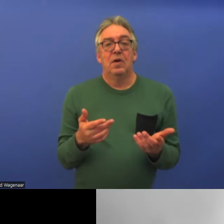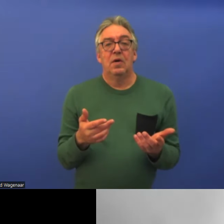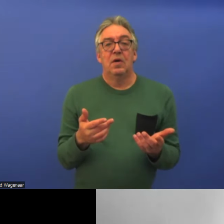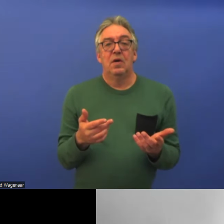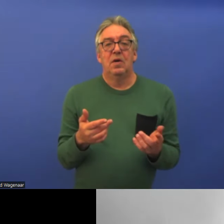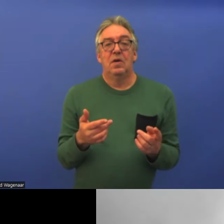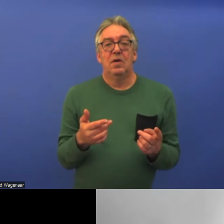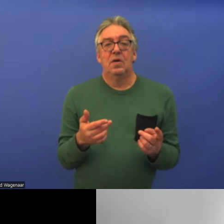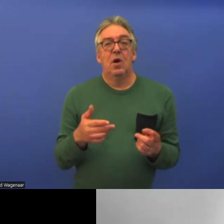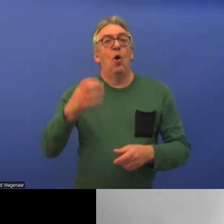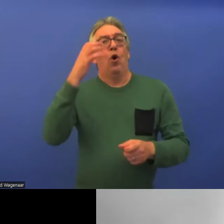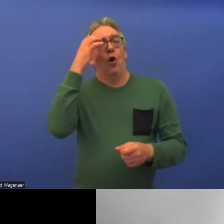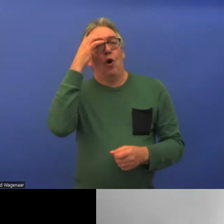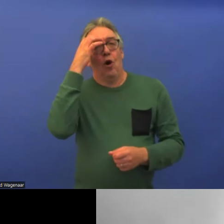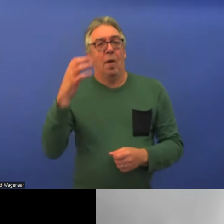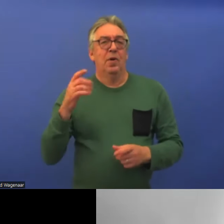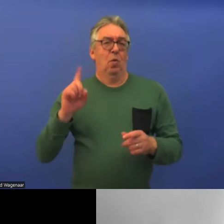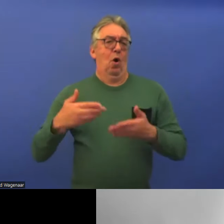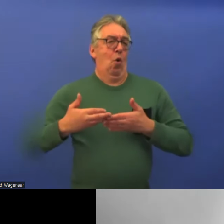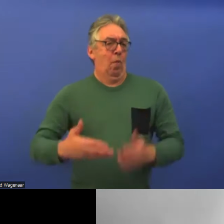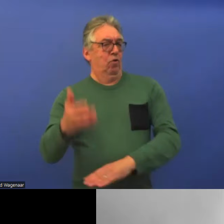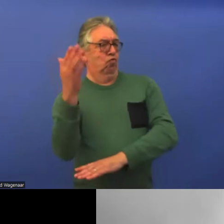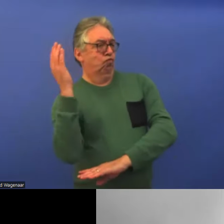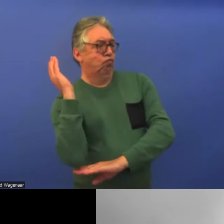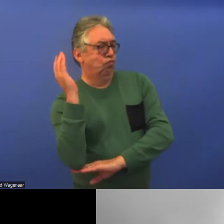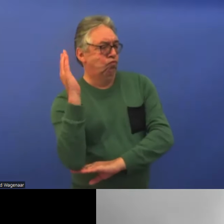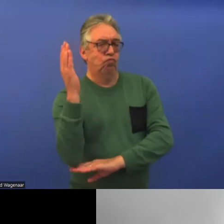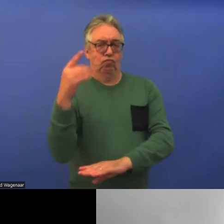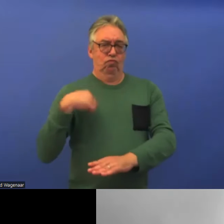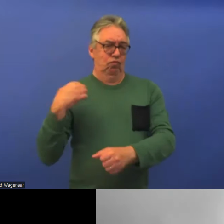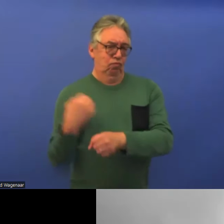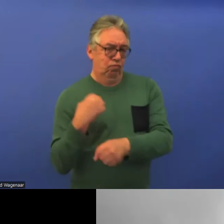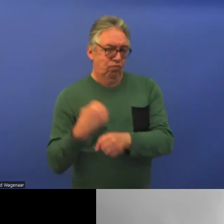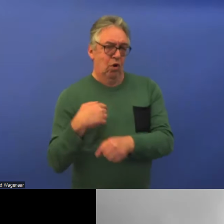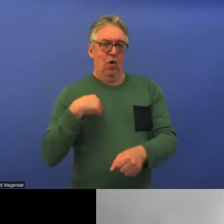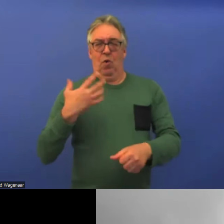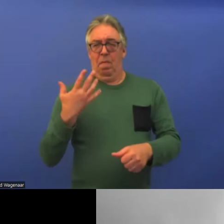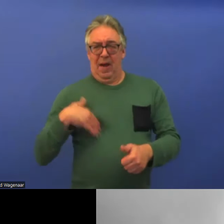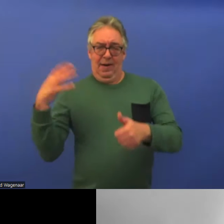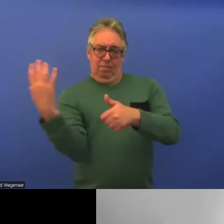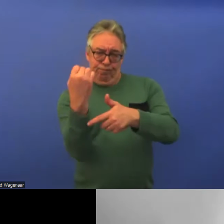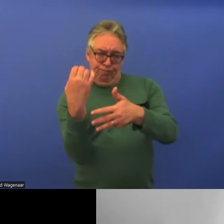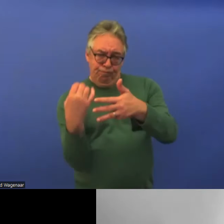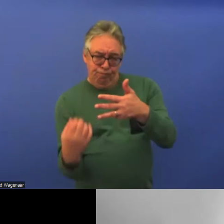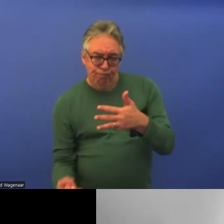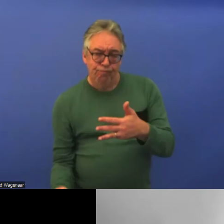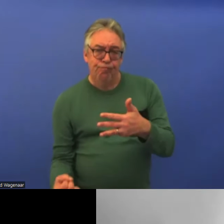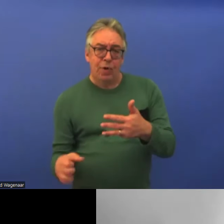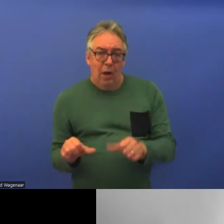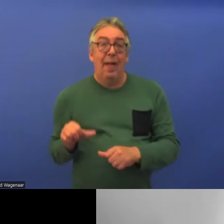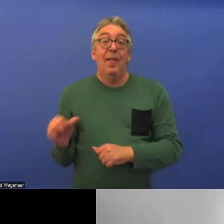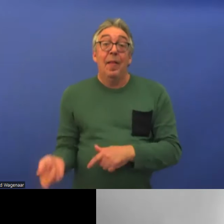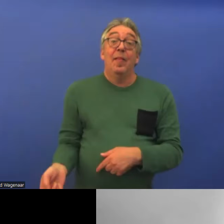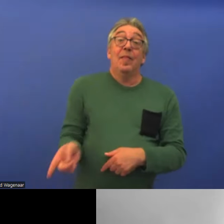state delegation presents the reports and achievements on the rights of persons with disabilities, etc. And then there are